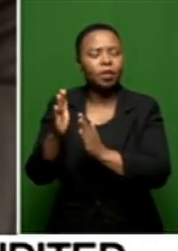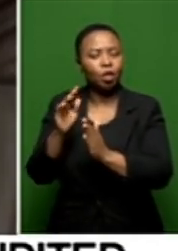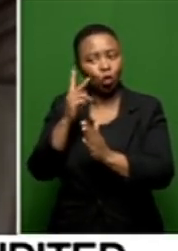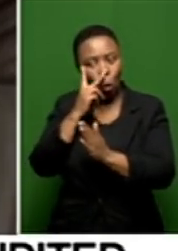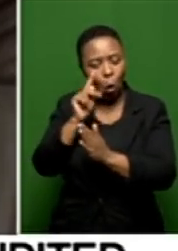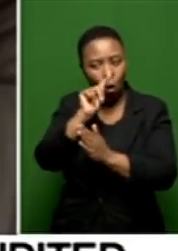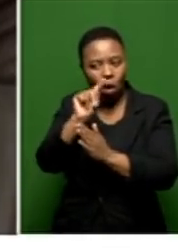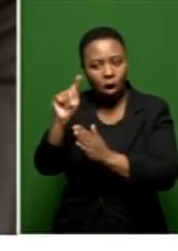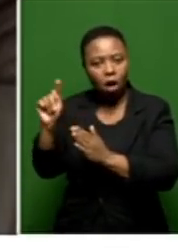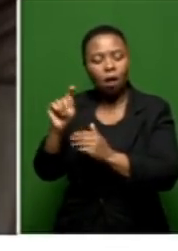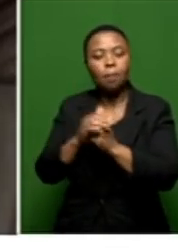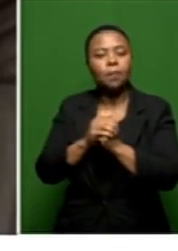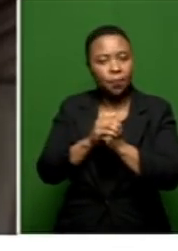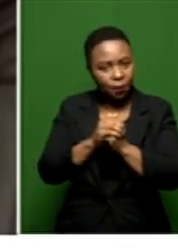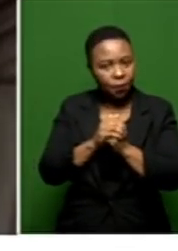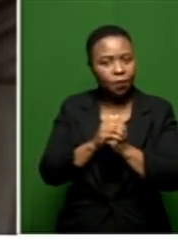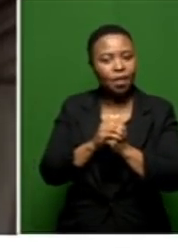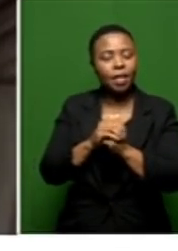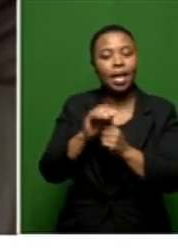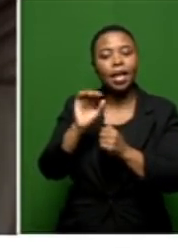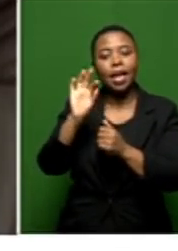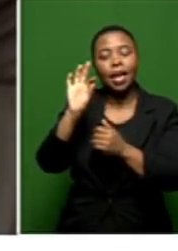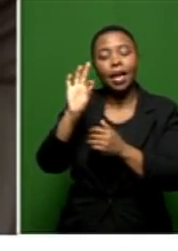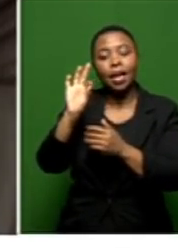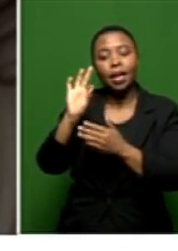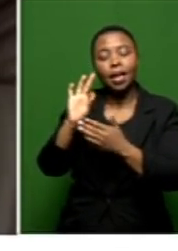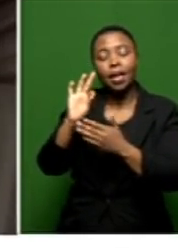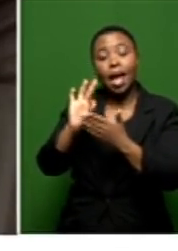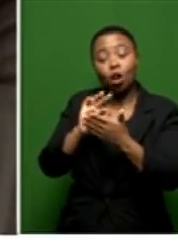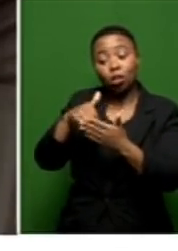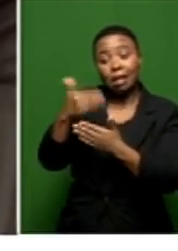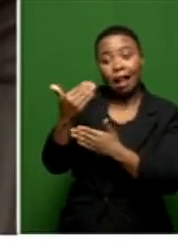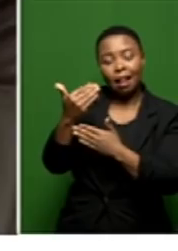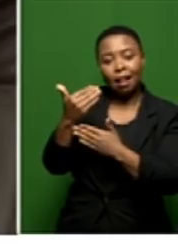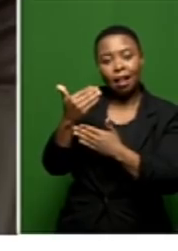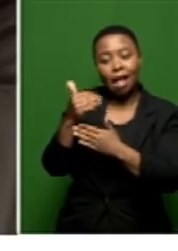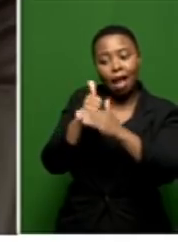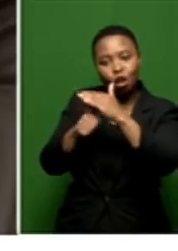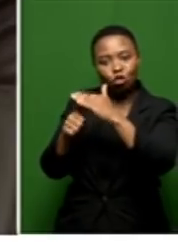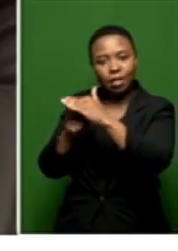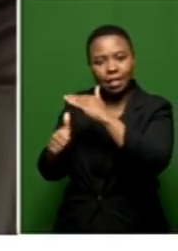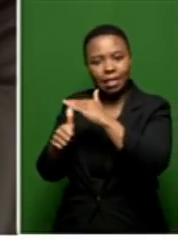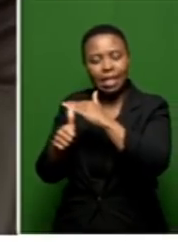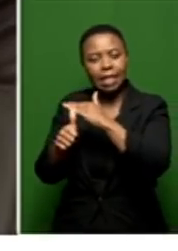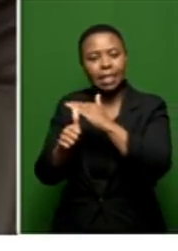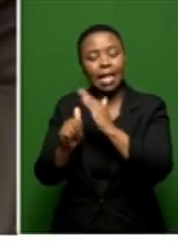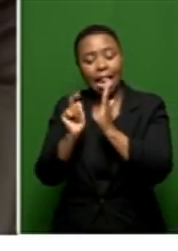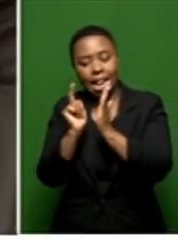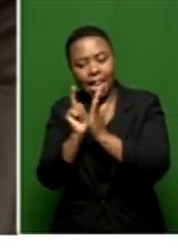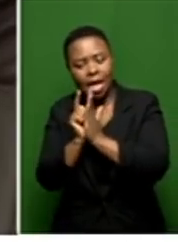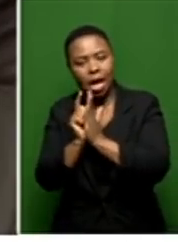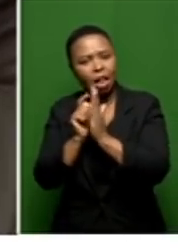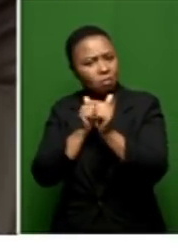which an electoral agency adhered to or deviated from legal